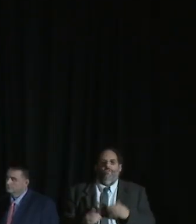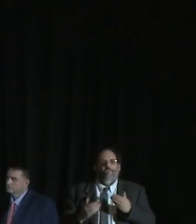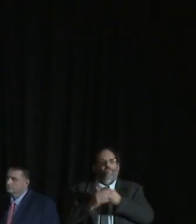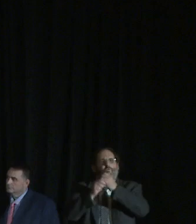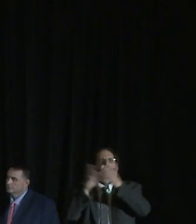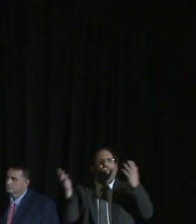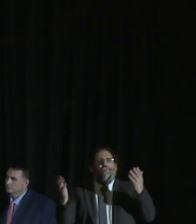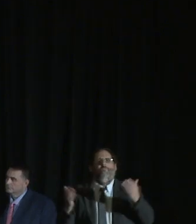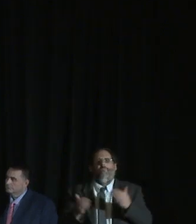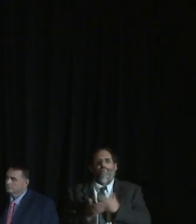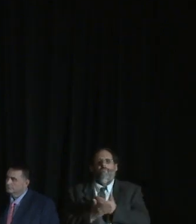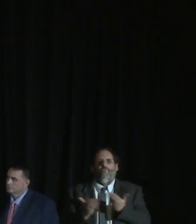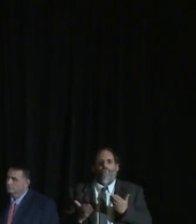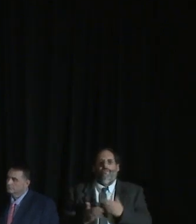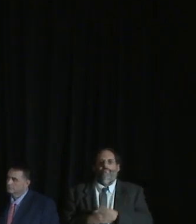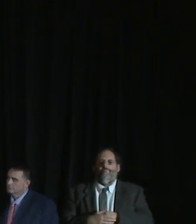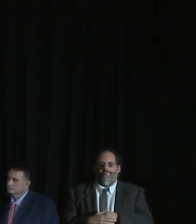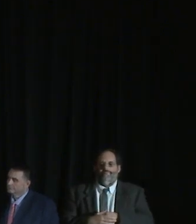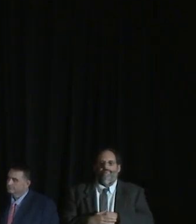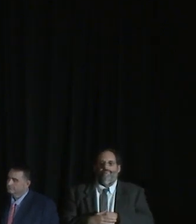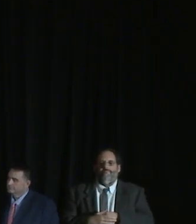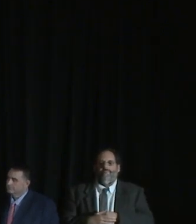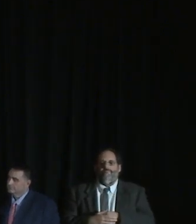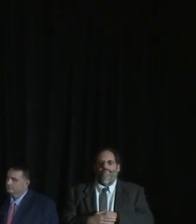Services, the Stansfields.